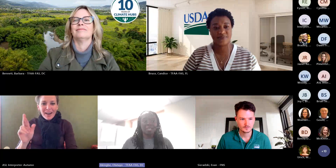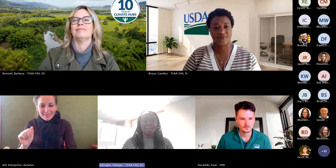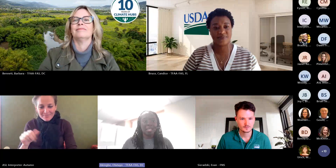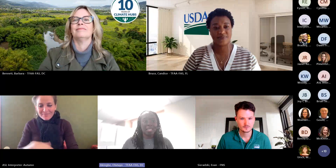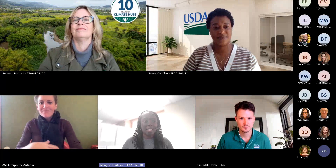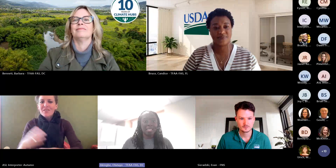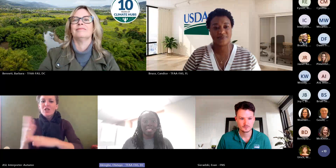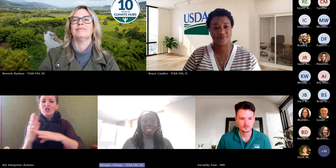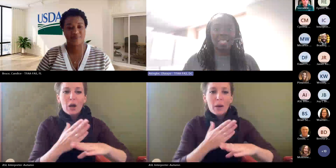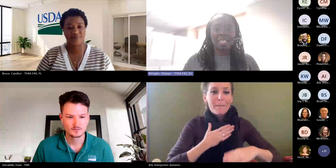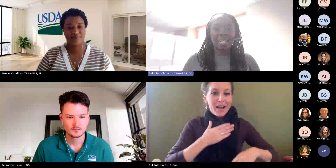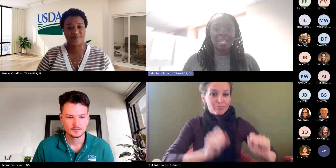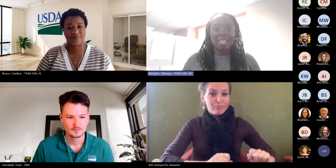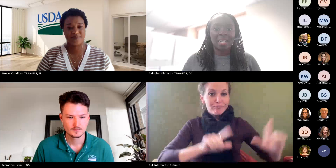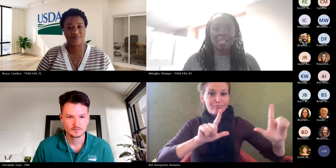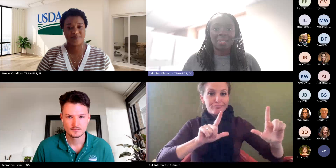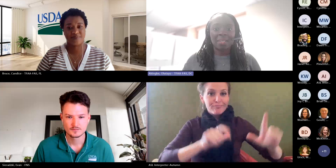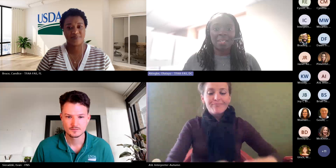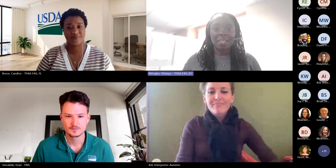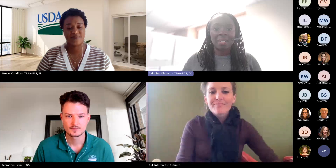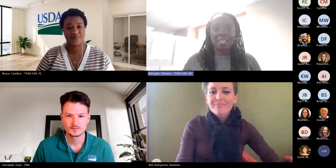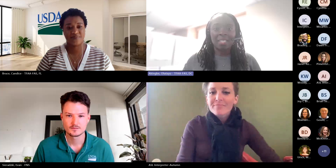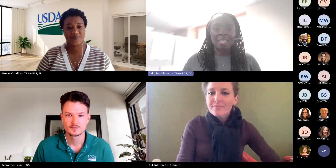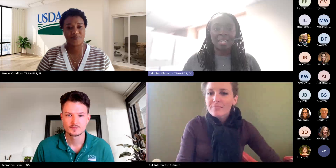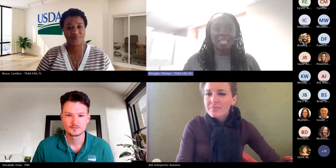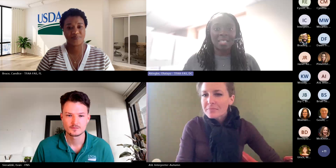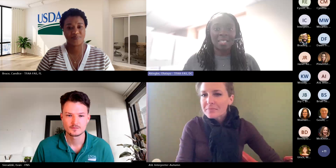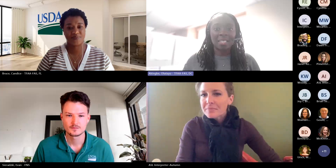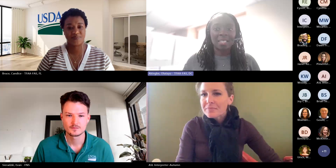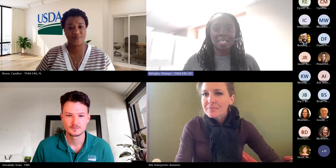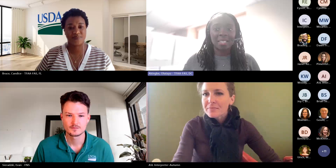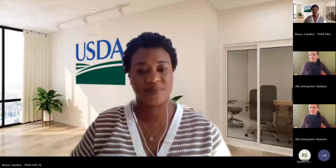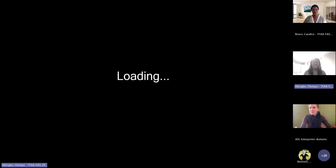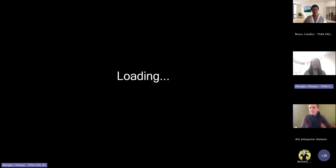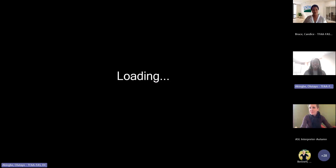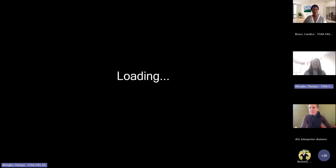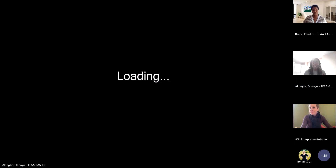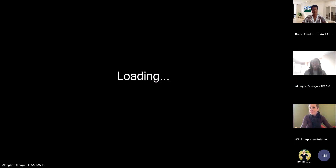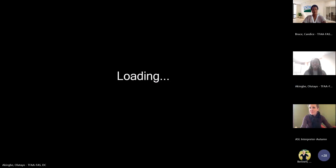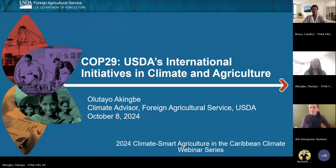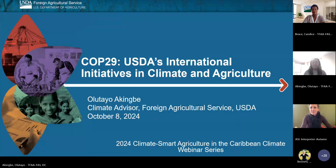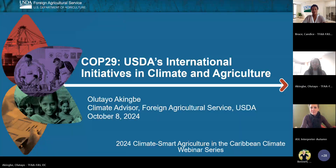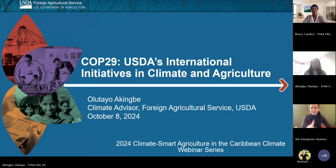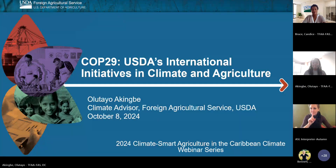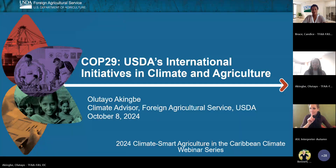share my screen. Hold on a second.